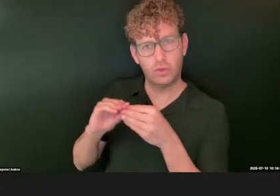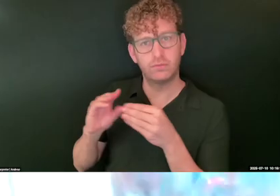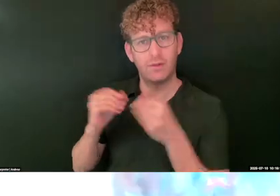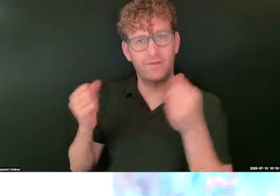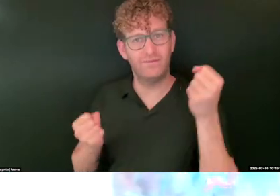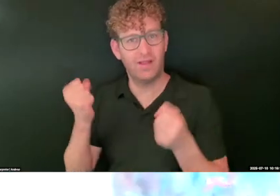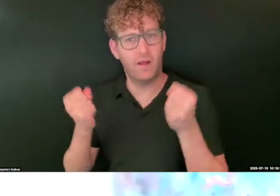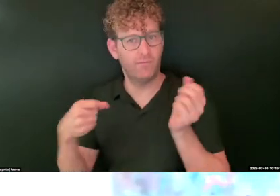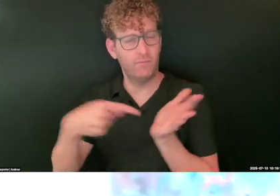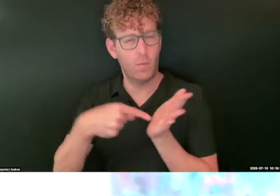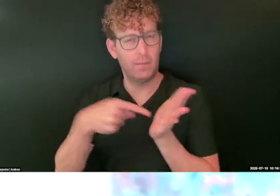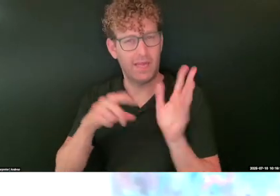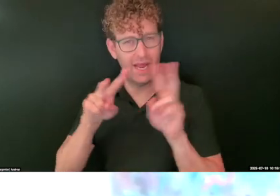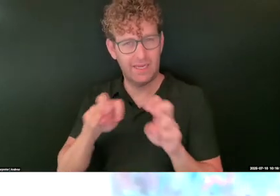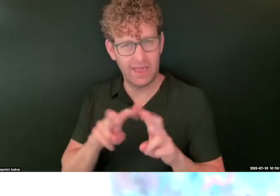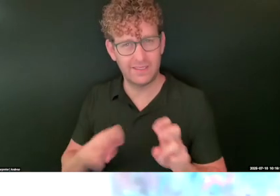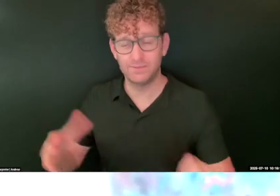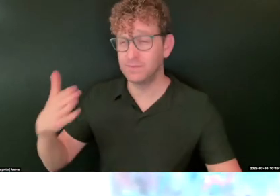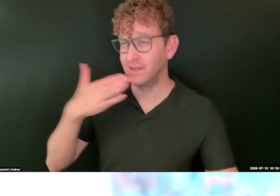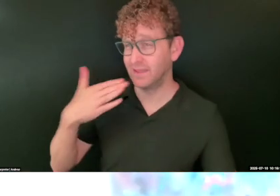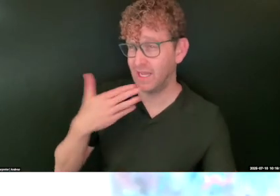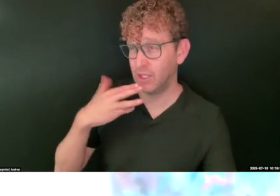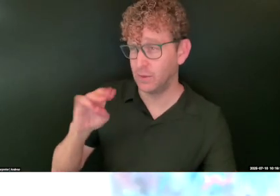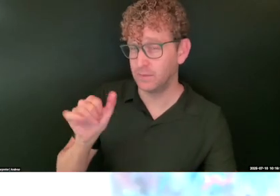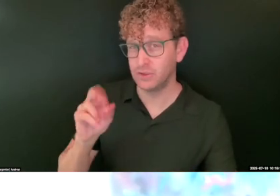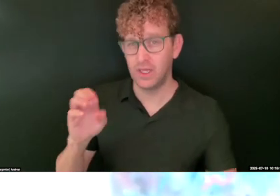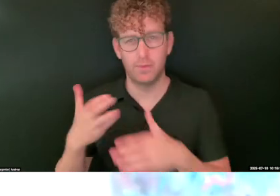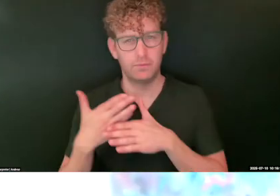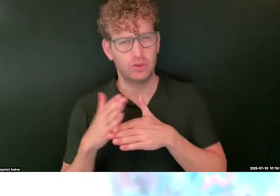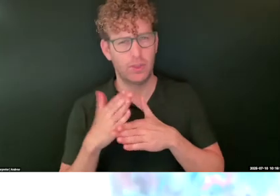Thanks, Michaela. Share my screen here.